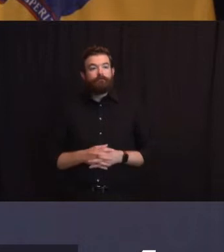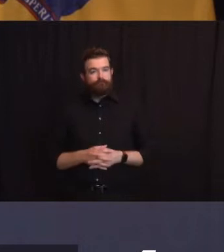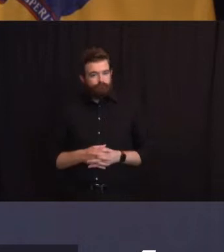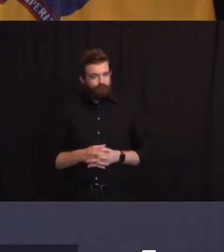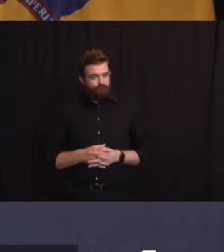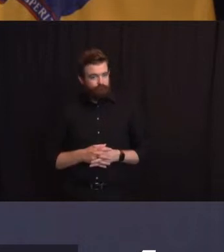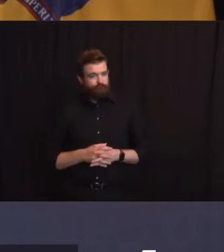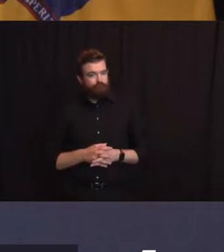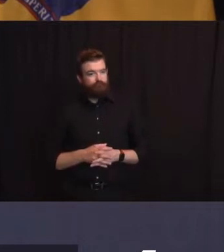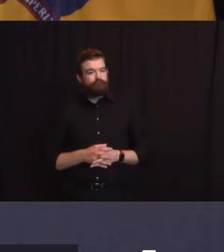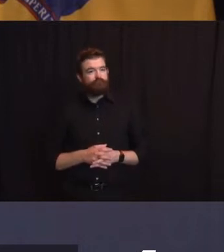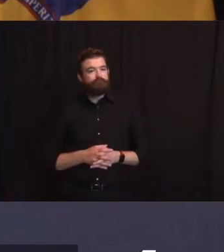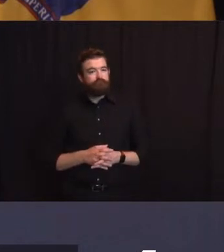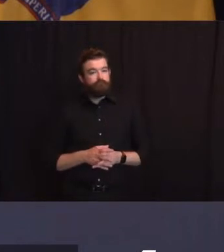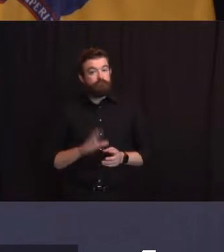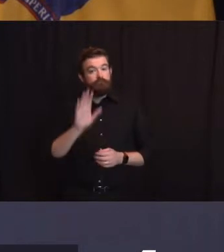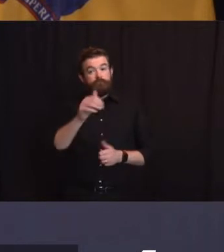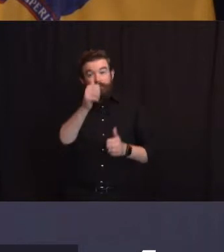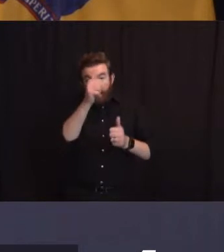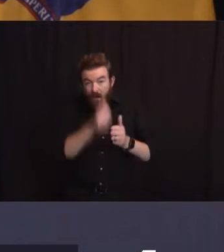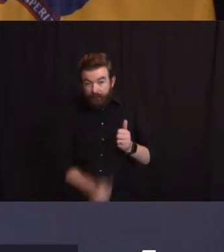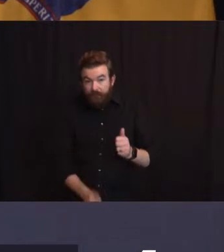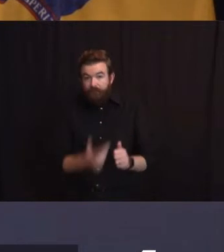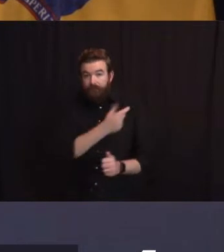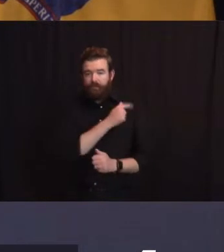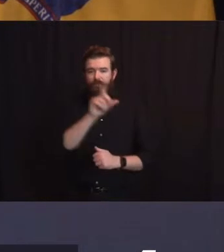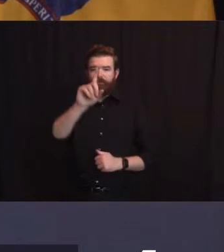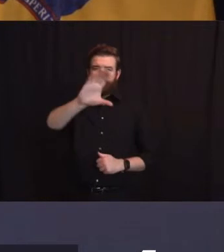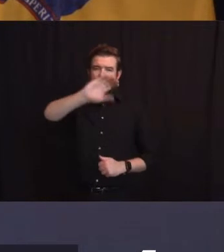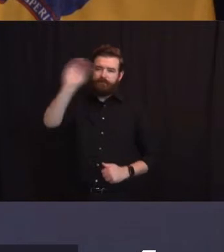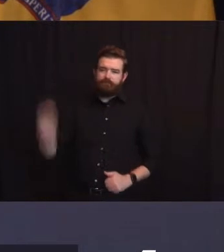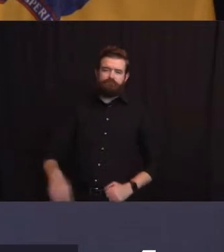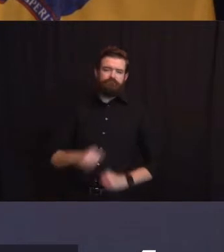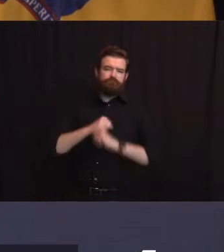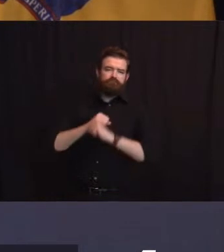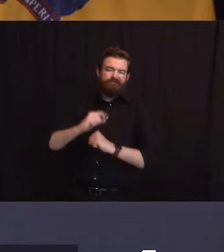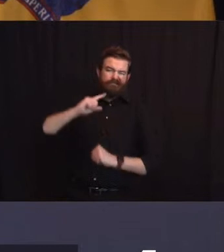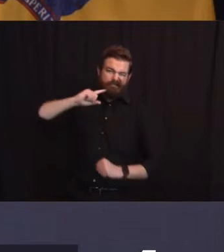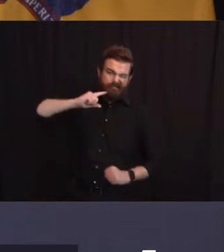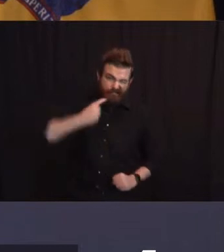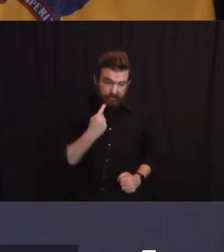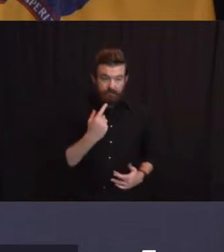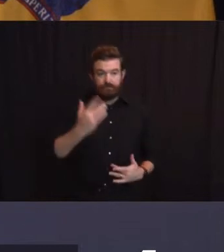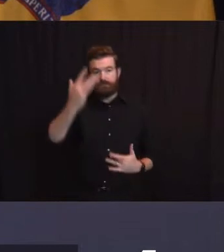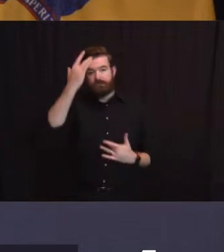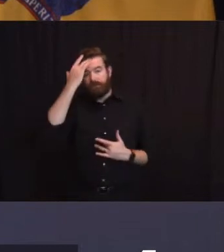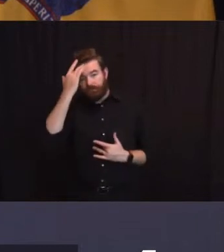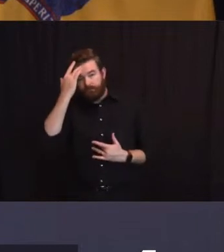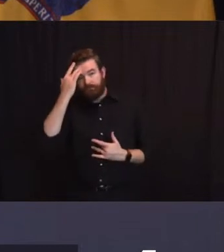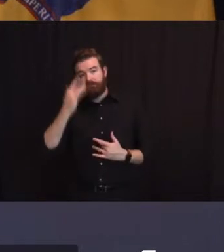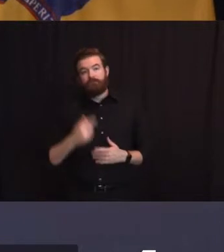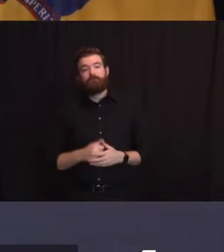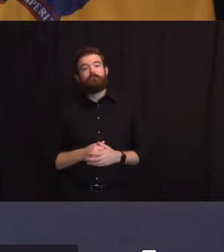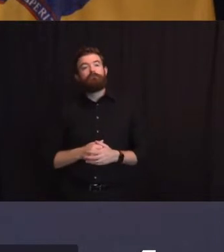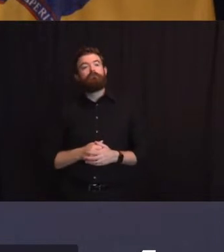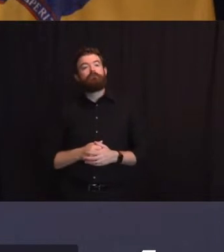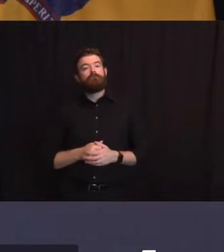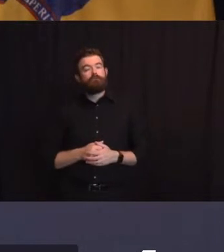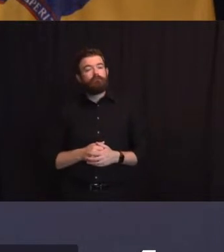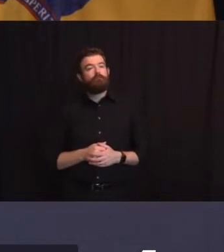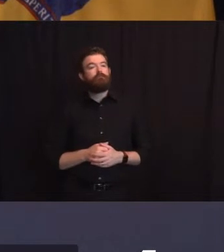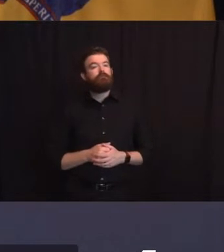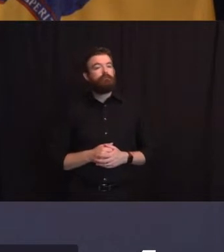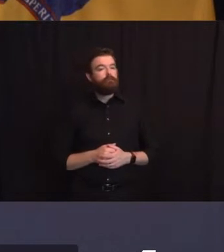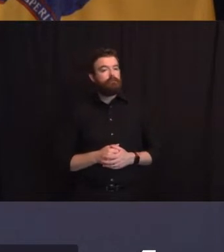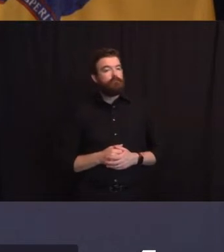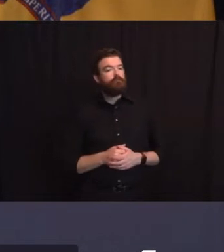Now, is it possible someone in there could have been vaccinated? I suppose, but we don't have any proof of that. So I think Tina's point,